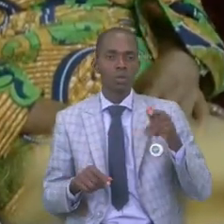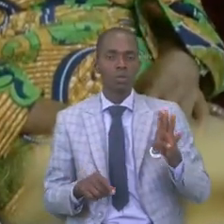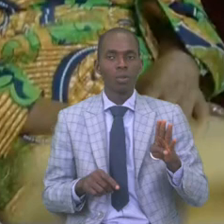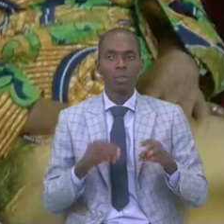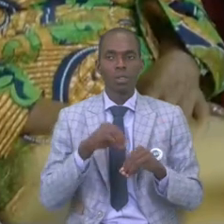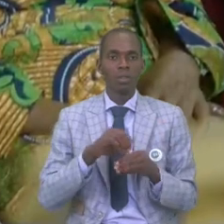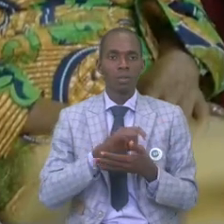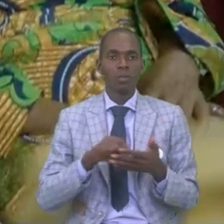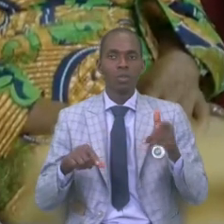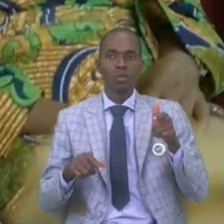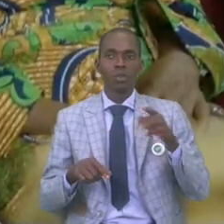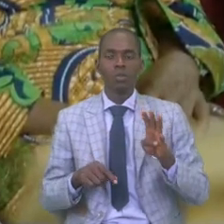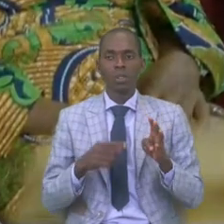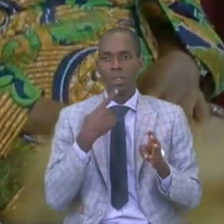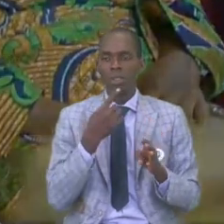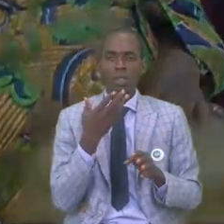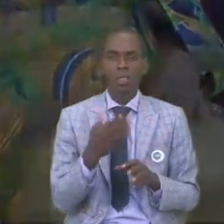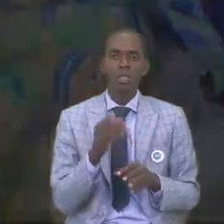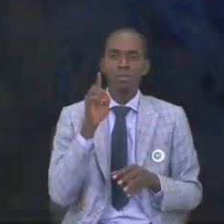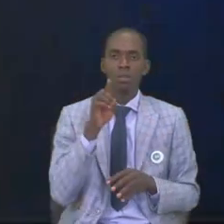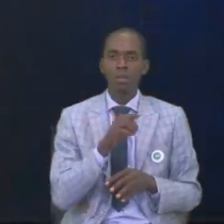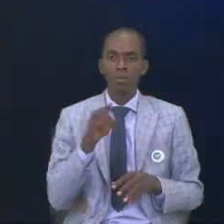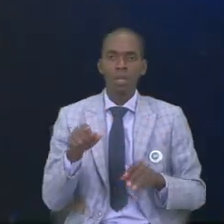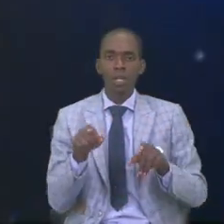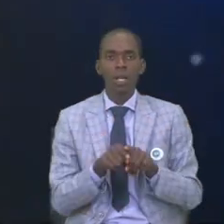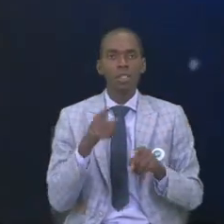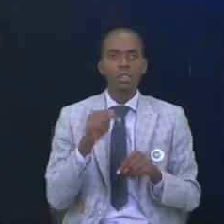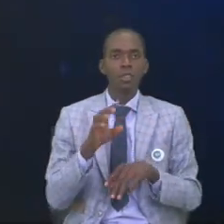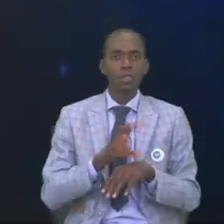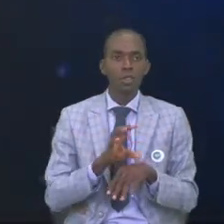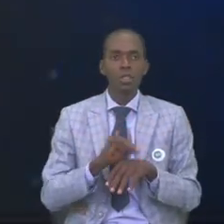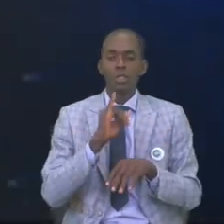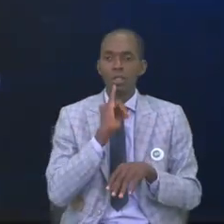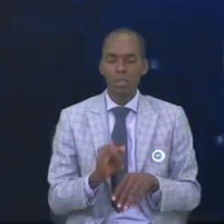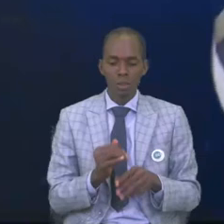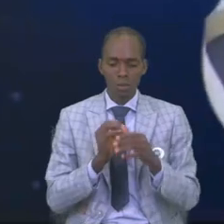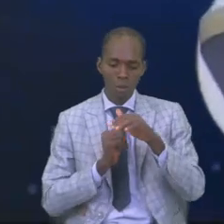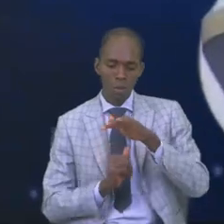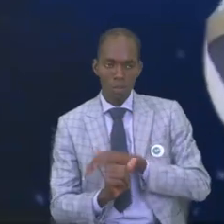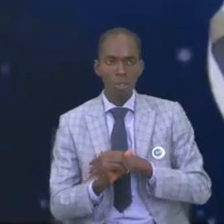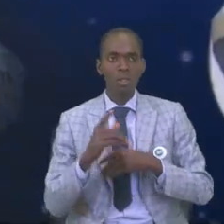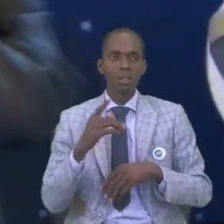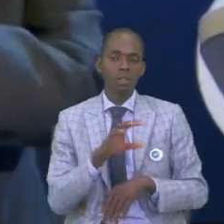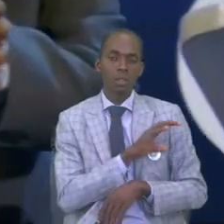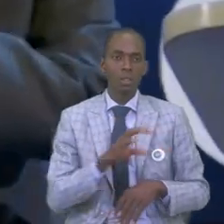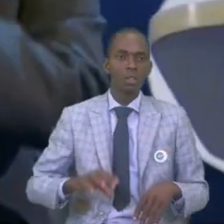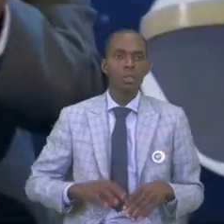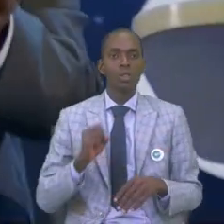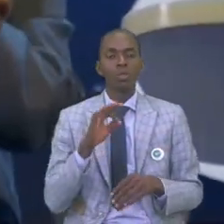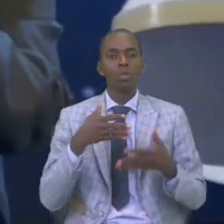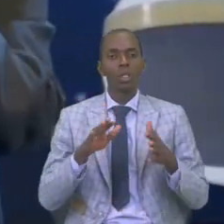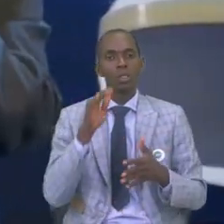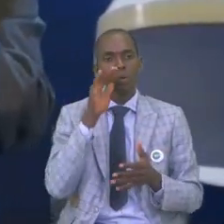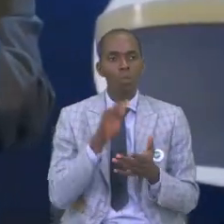us, therefore, as the church is subject unto Christ, so let the wives be subject to